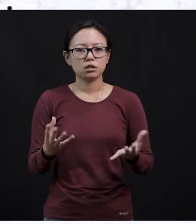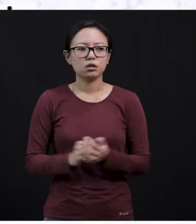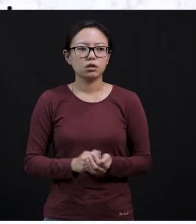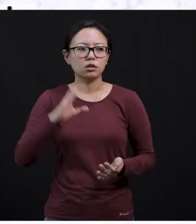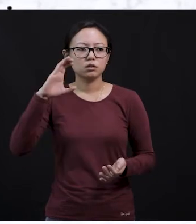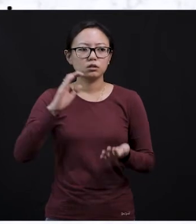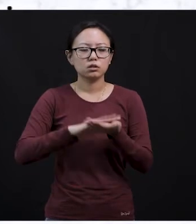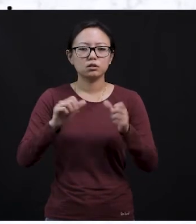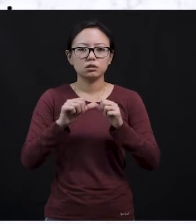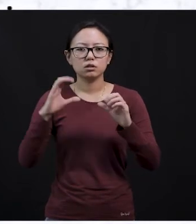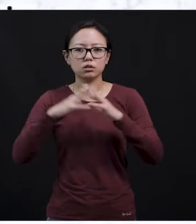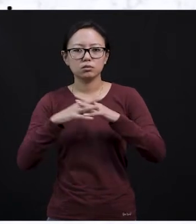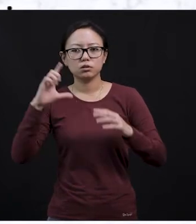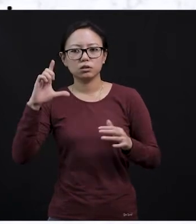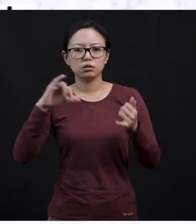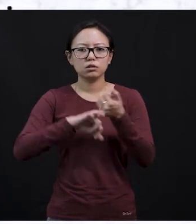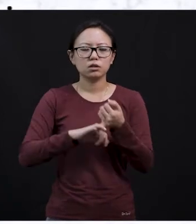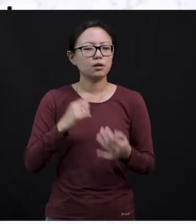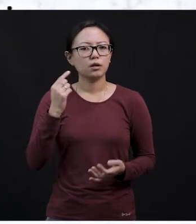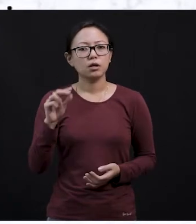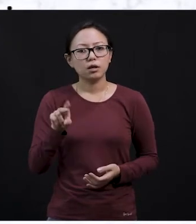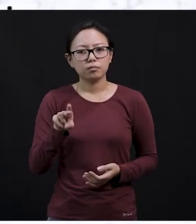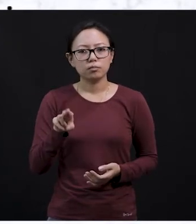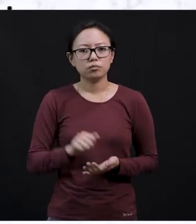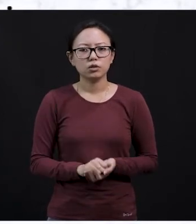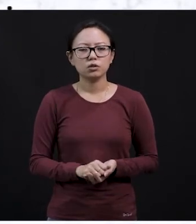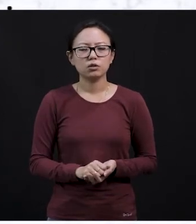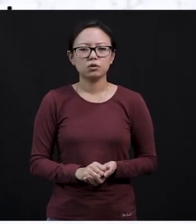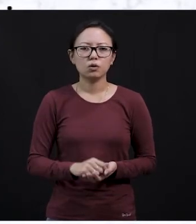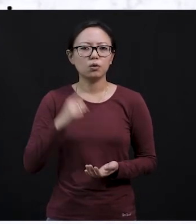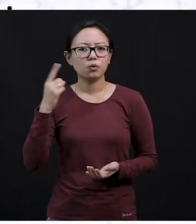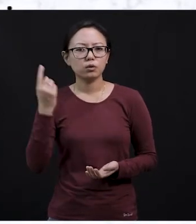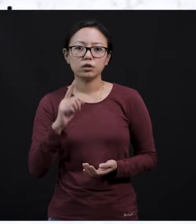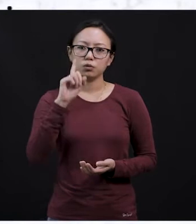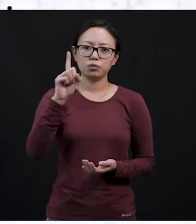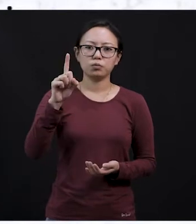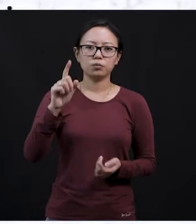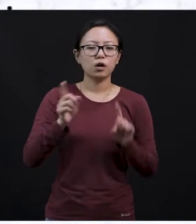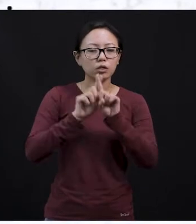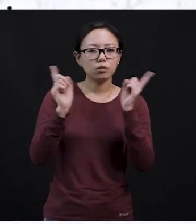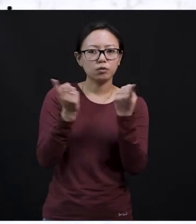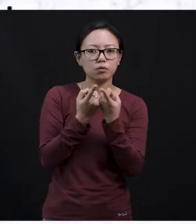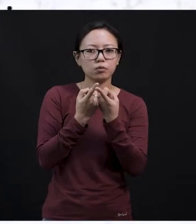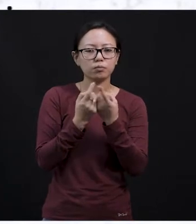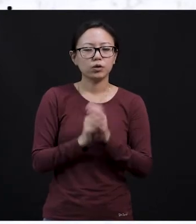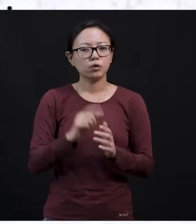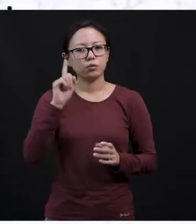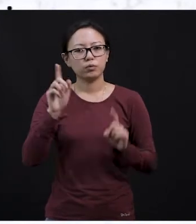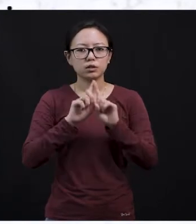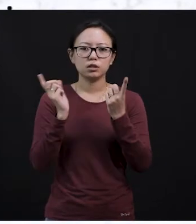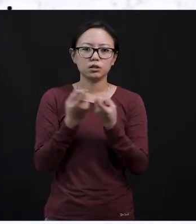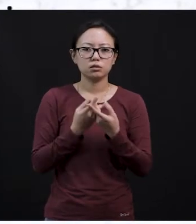has one bedroom and just an attached kitchen. So that's a chol. Even now in Mumbai we have